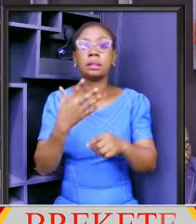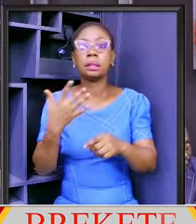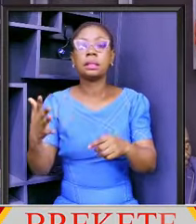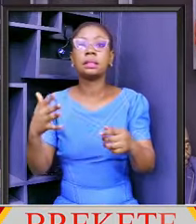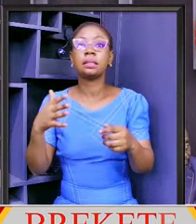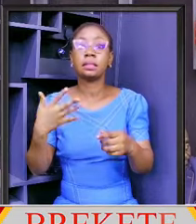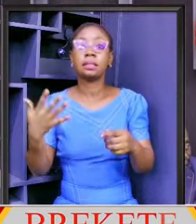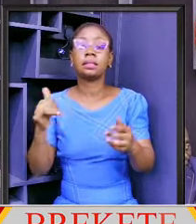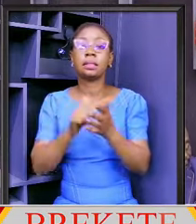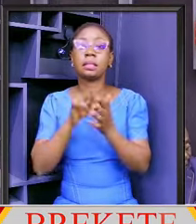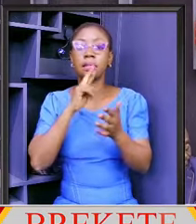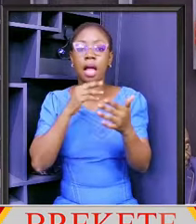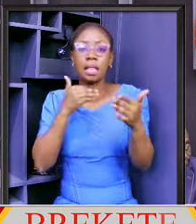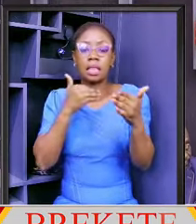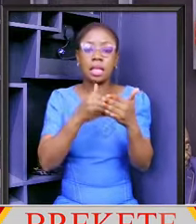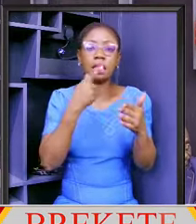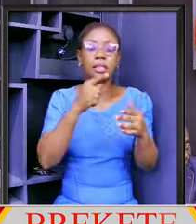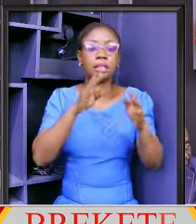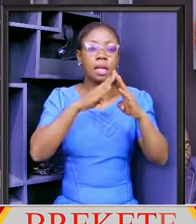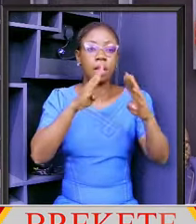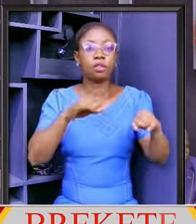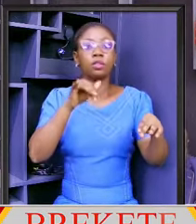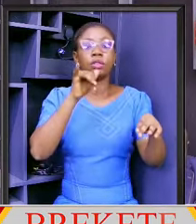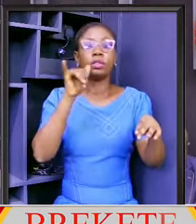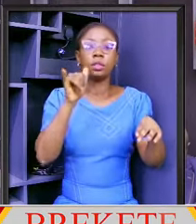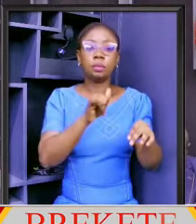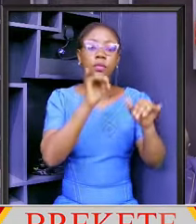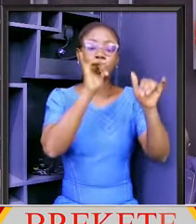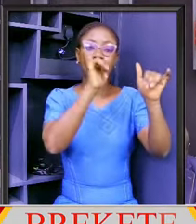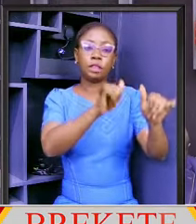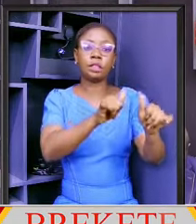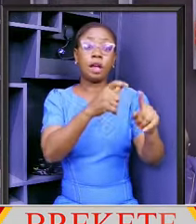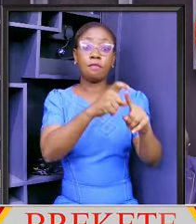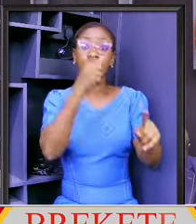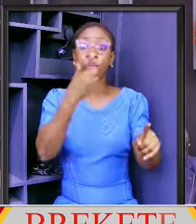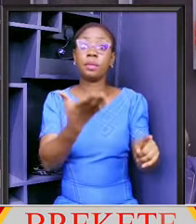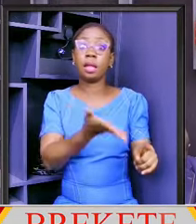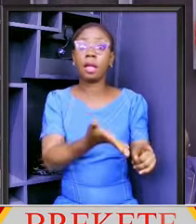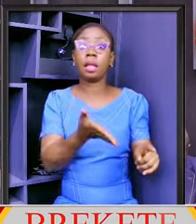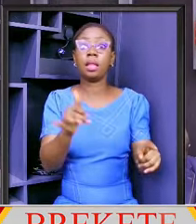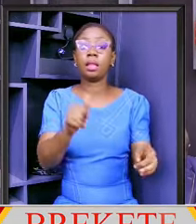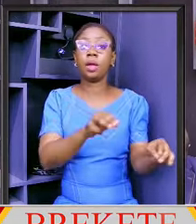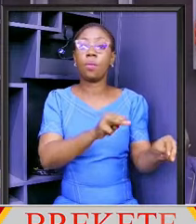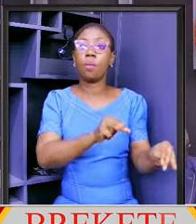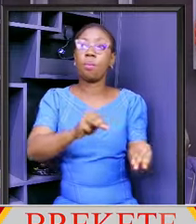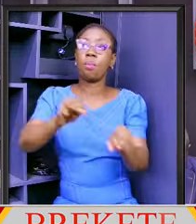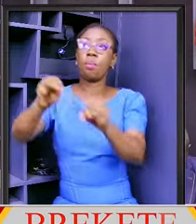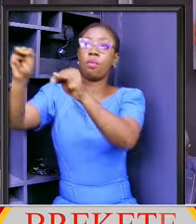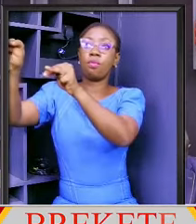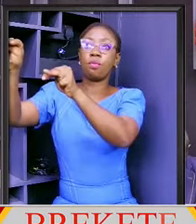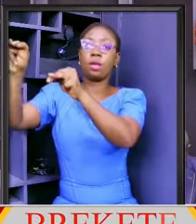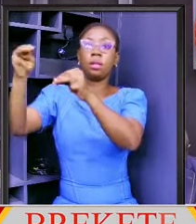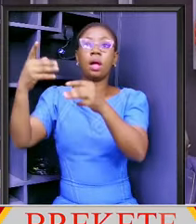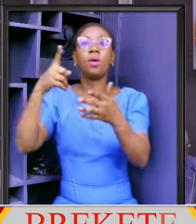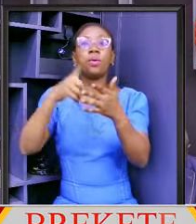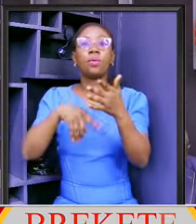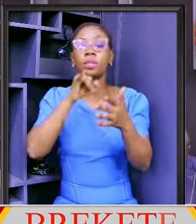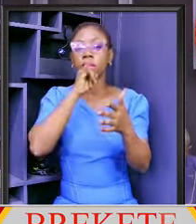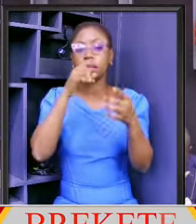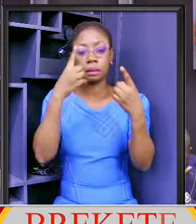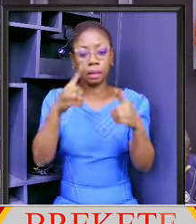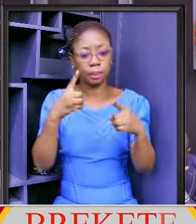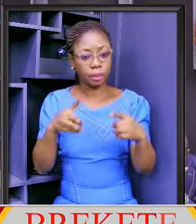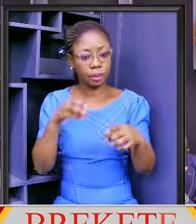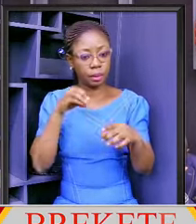there they go stay. From there, they go move. And the one where they rain now for suburb, all this